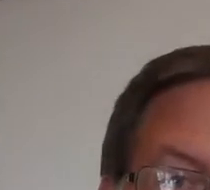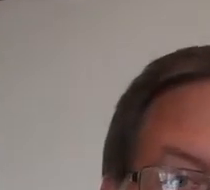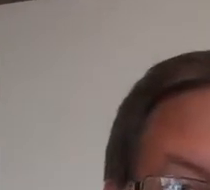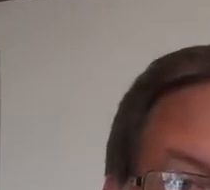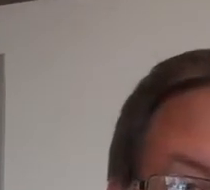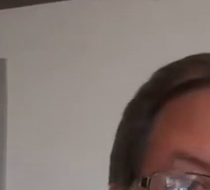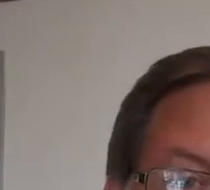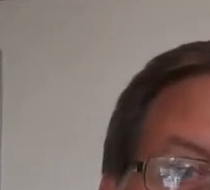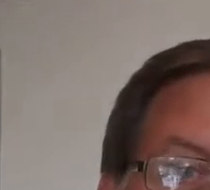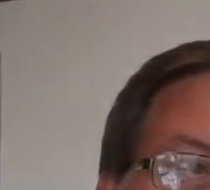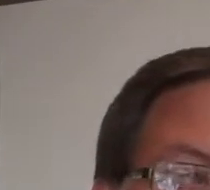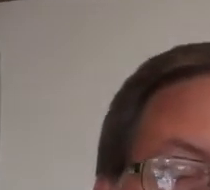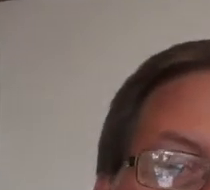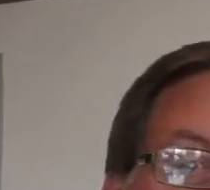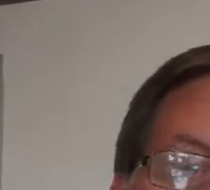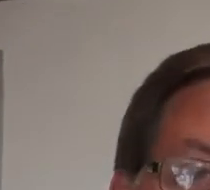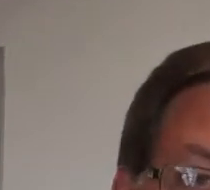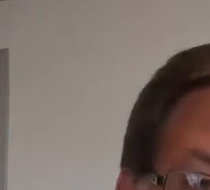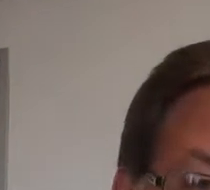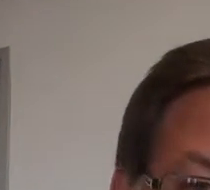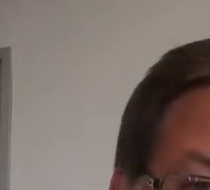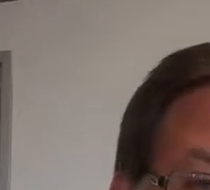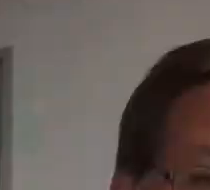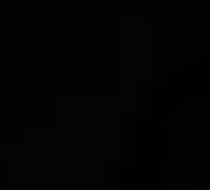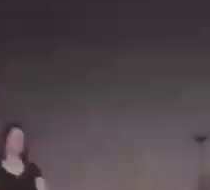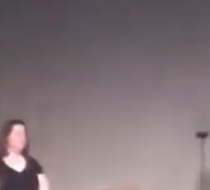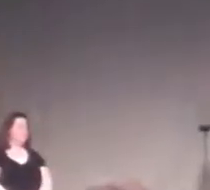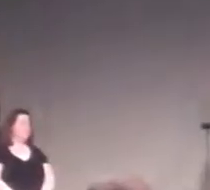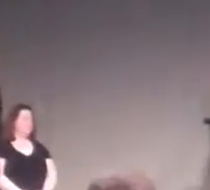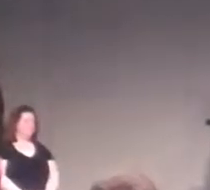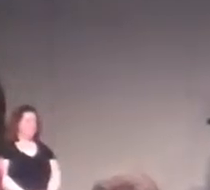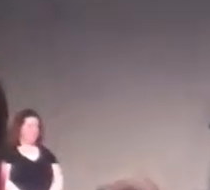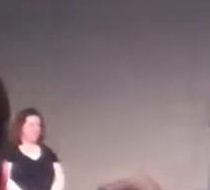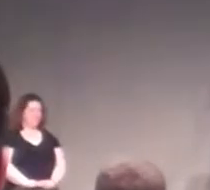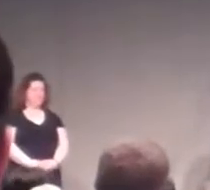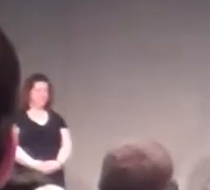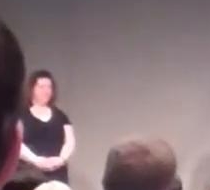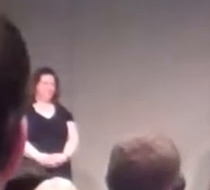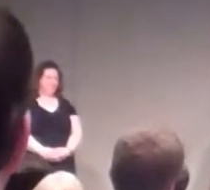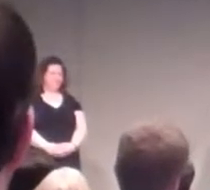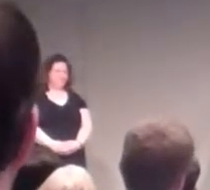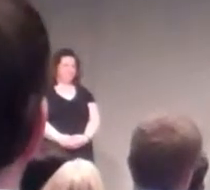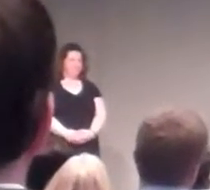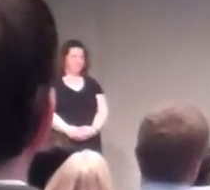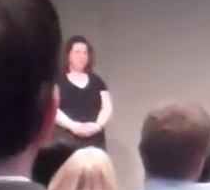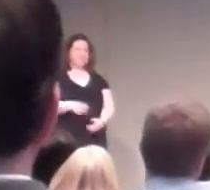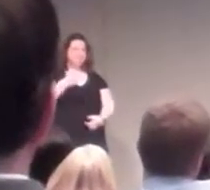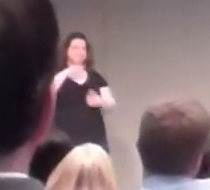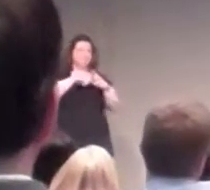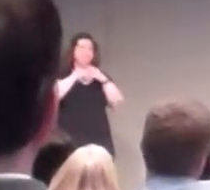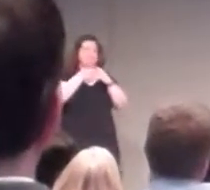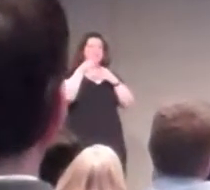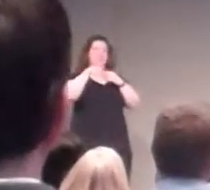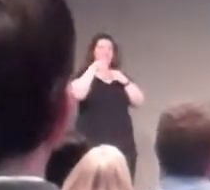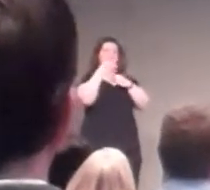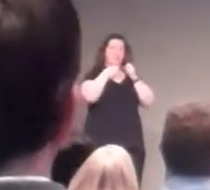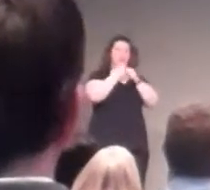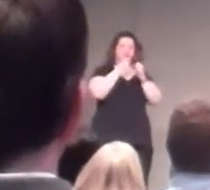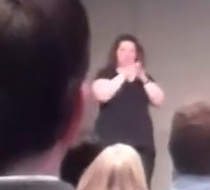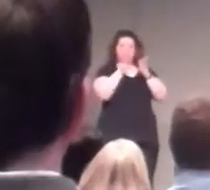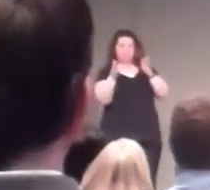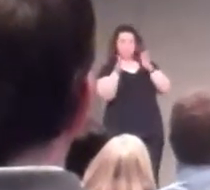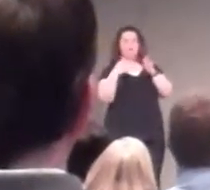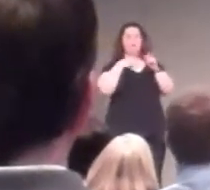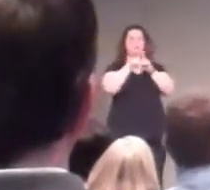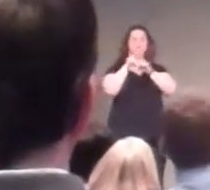more collaboration. We have a great working relationship. I'm also redirecting the focus of my department of environmental